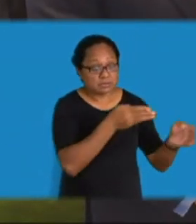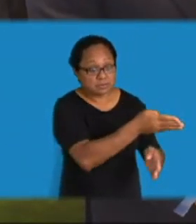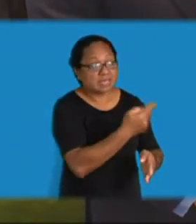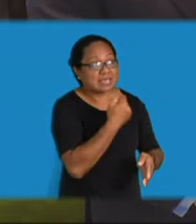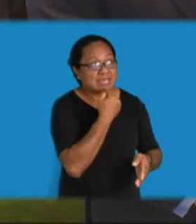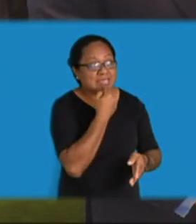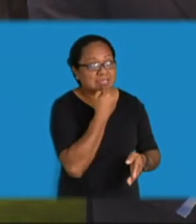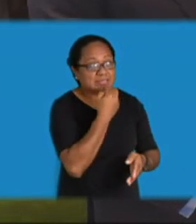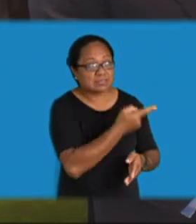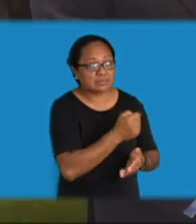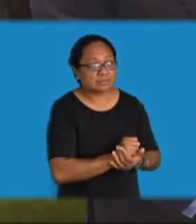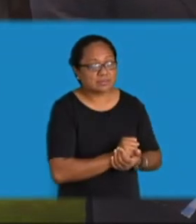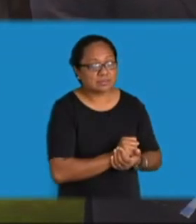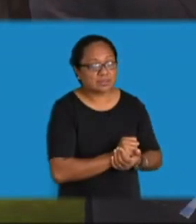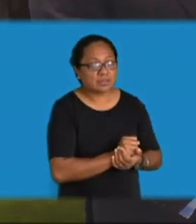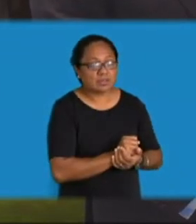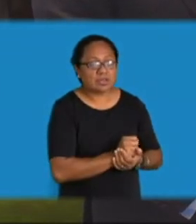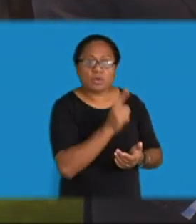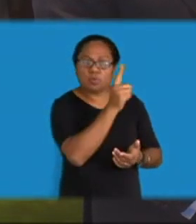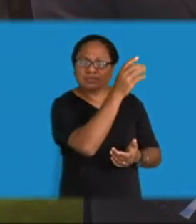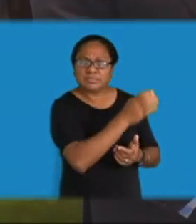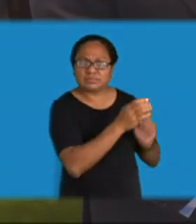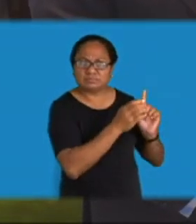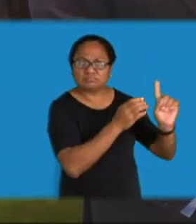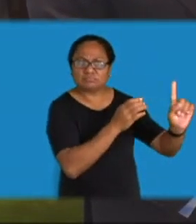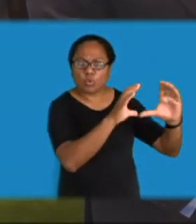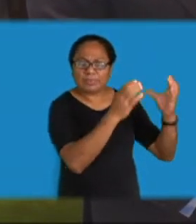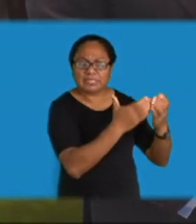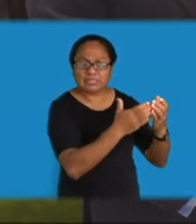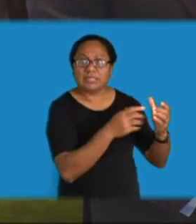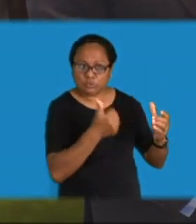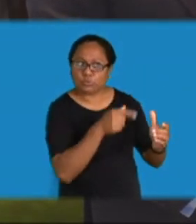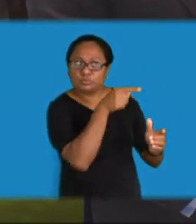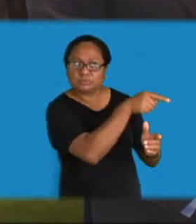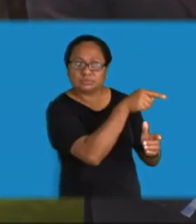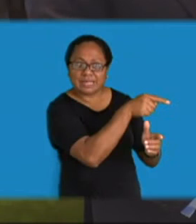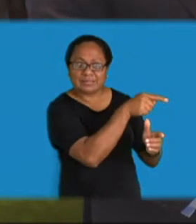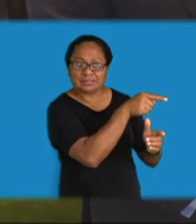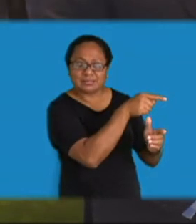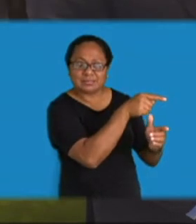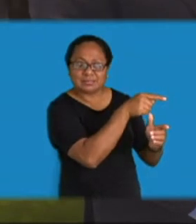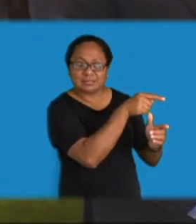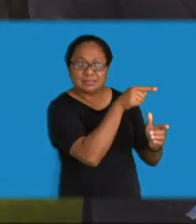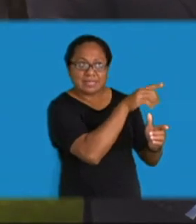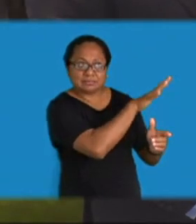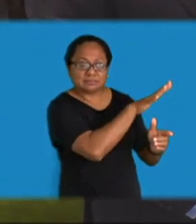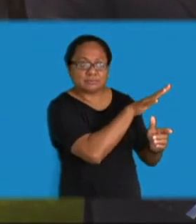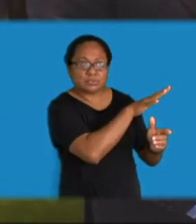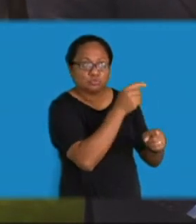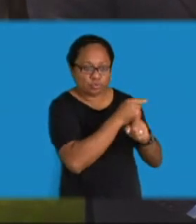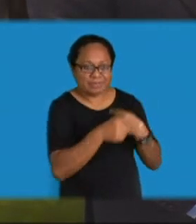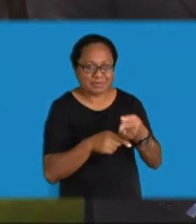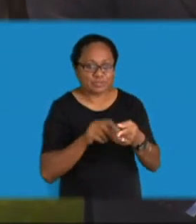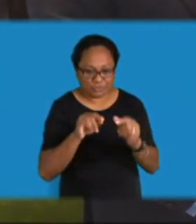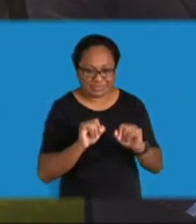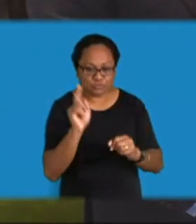that appeared before the committee that he's referring to, and then using that to talk about and address this particular subject